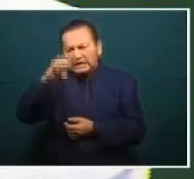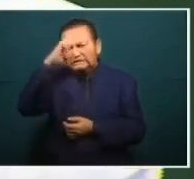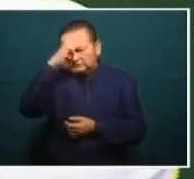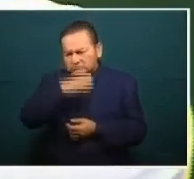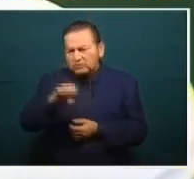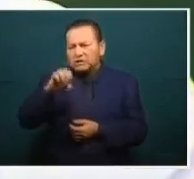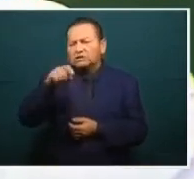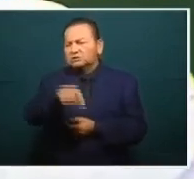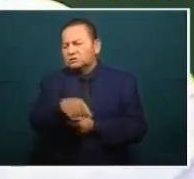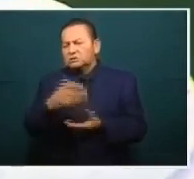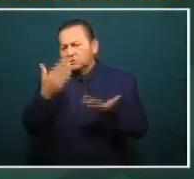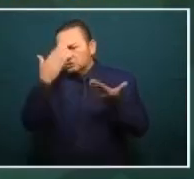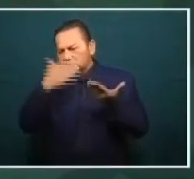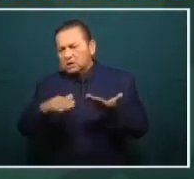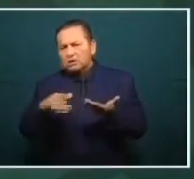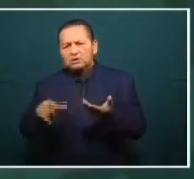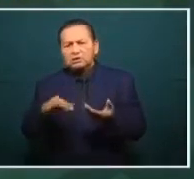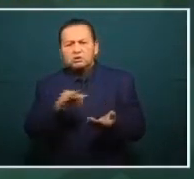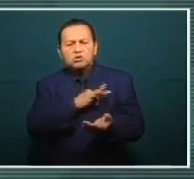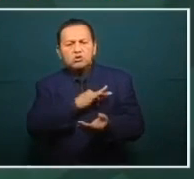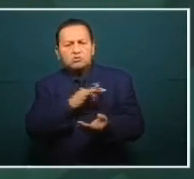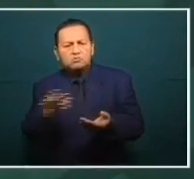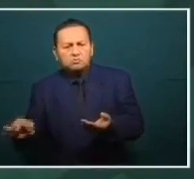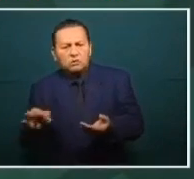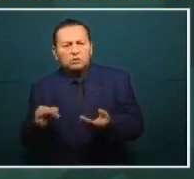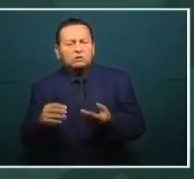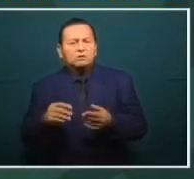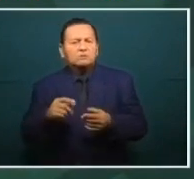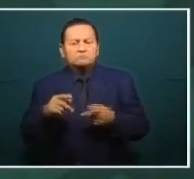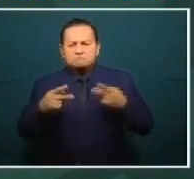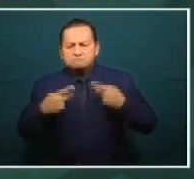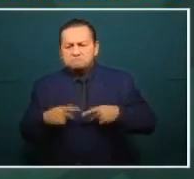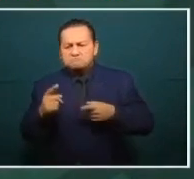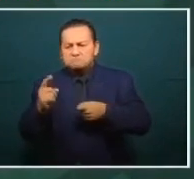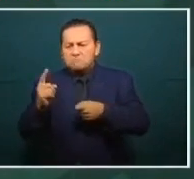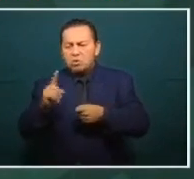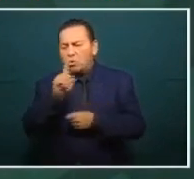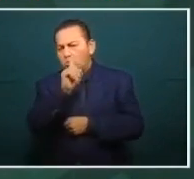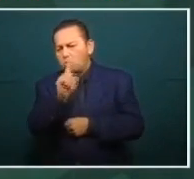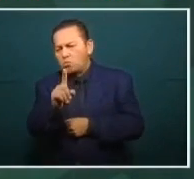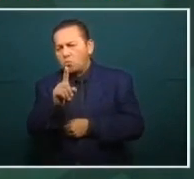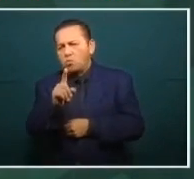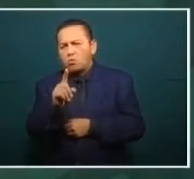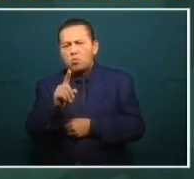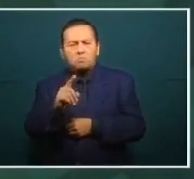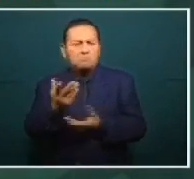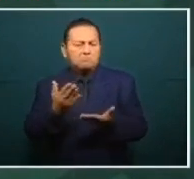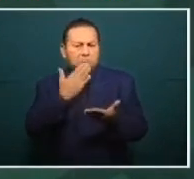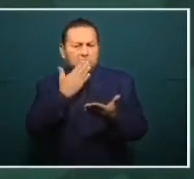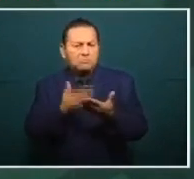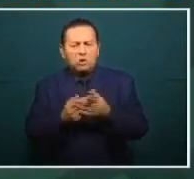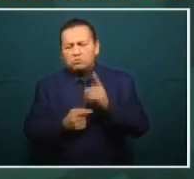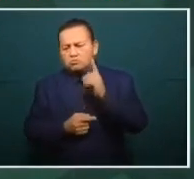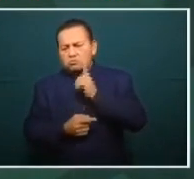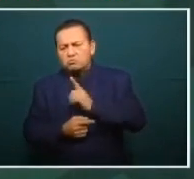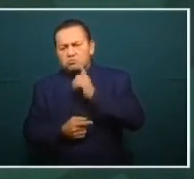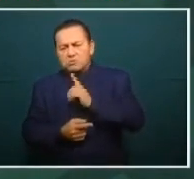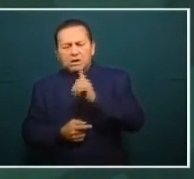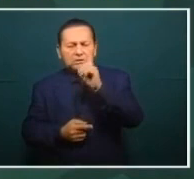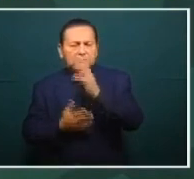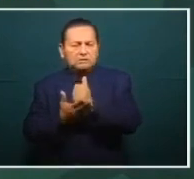La participación de The una muy buena participation diplomática que